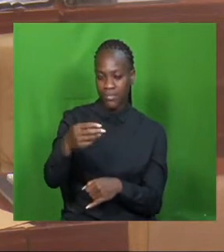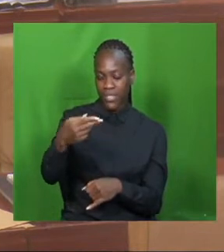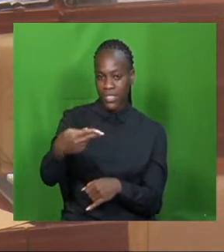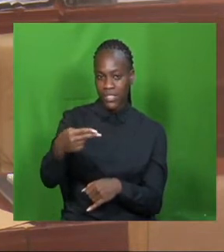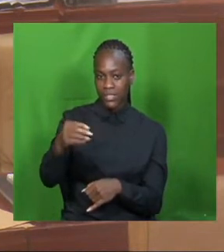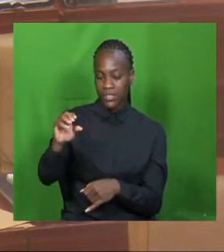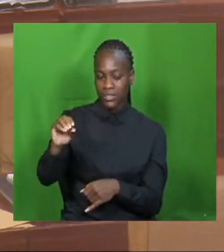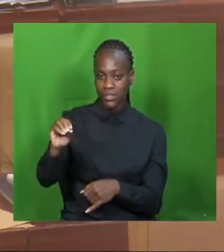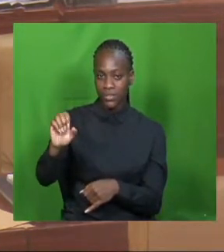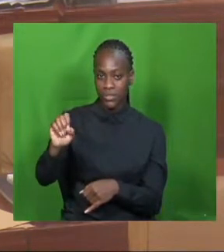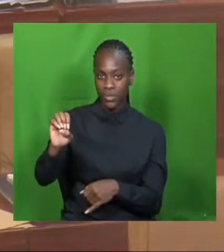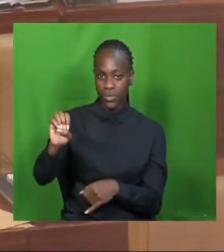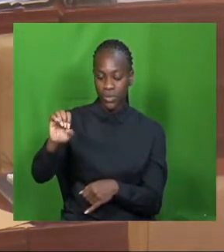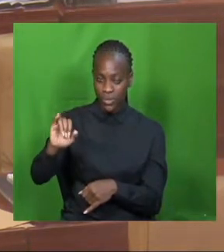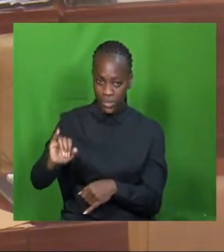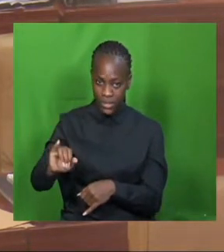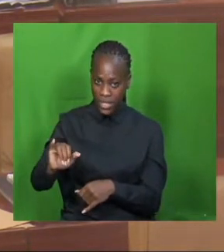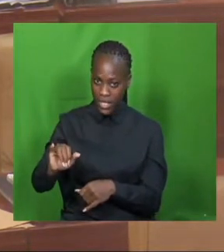Page 30.